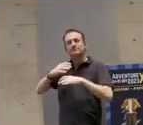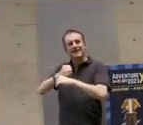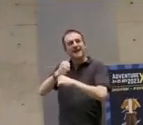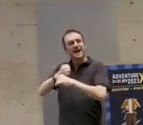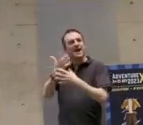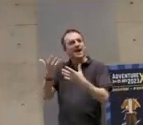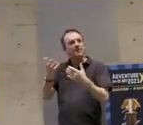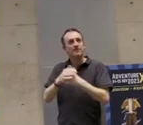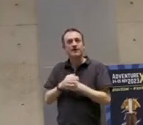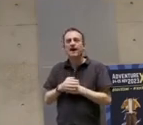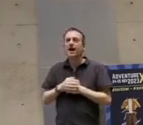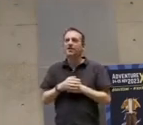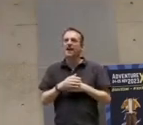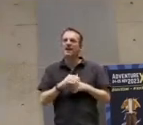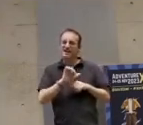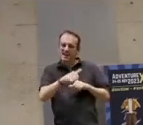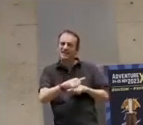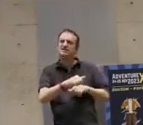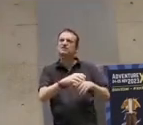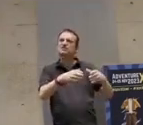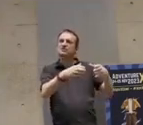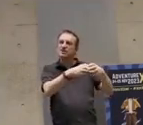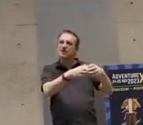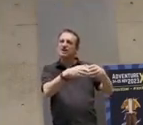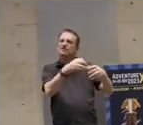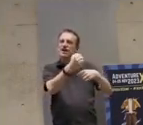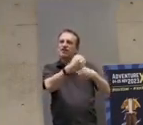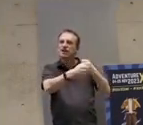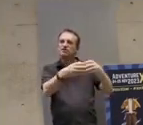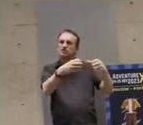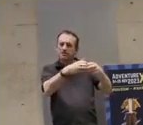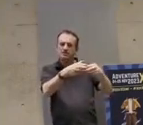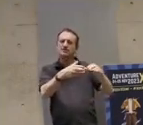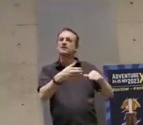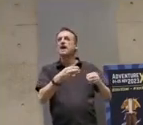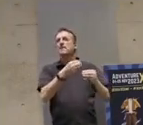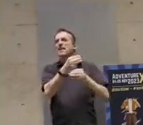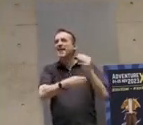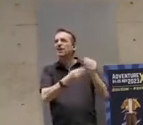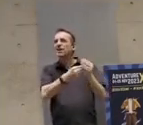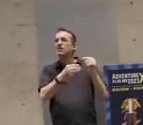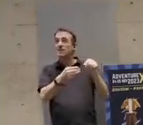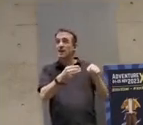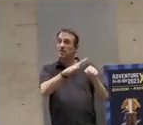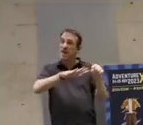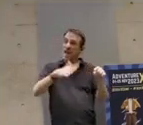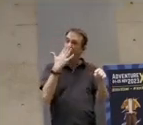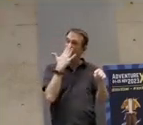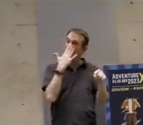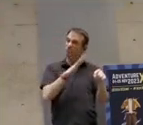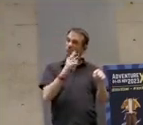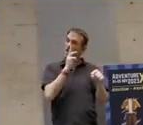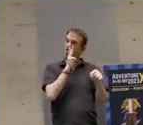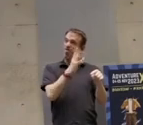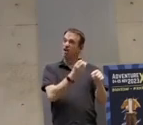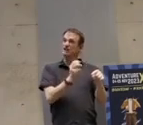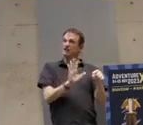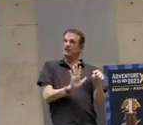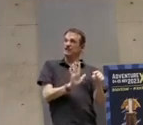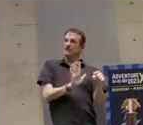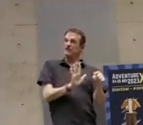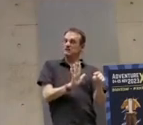have millennials, who I used to think were so young, but millennials are in their 30s now, and it's terrifying. And these are